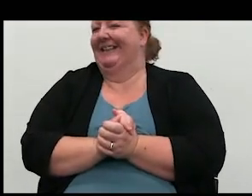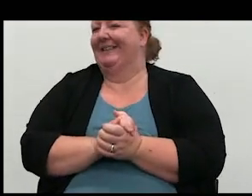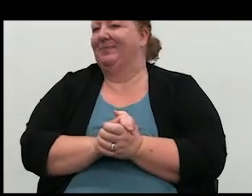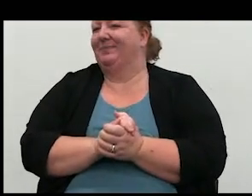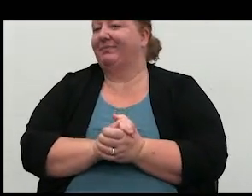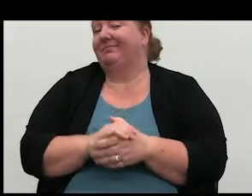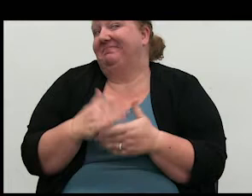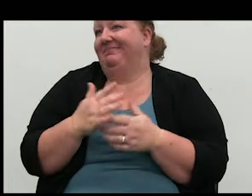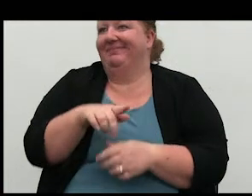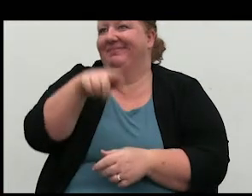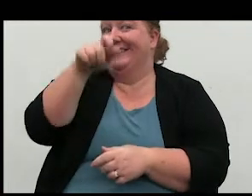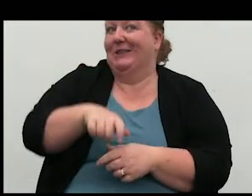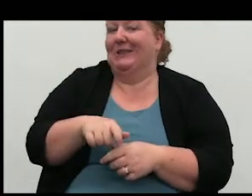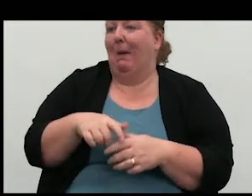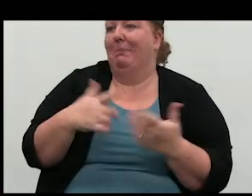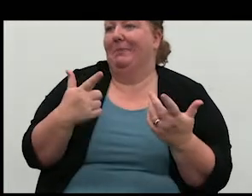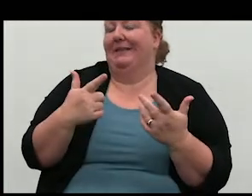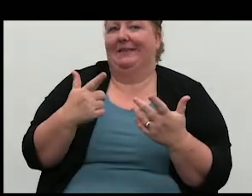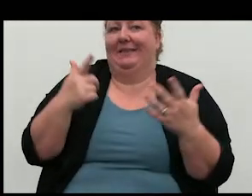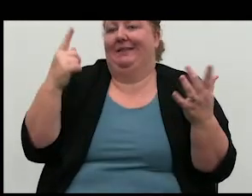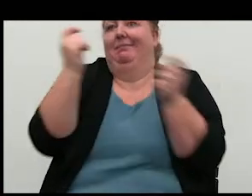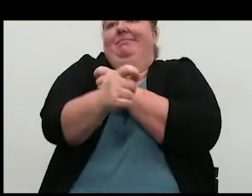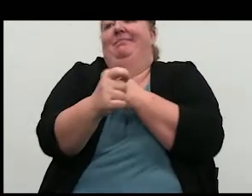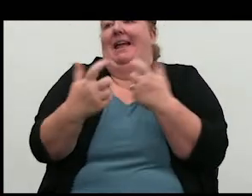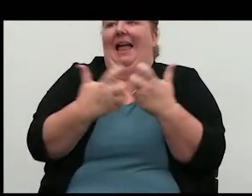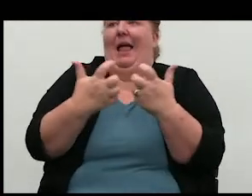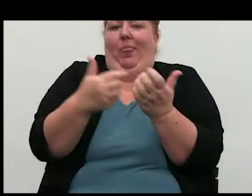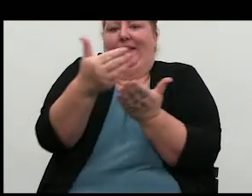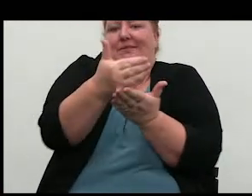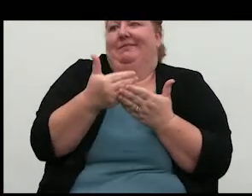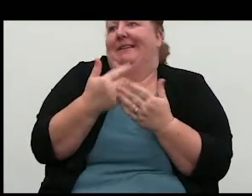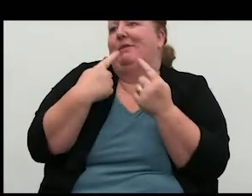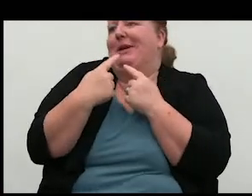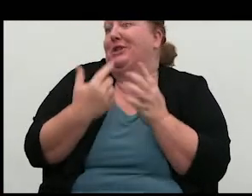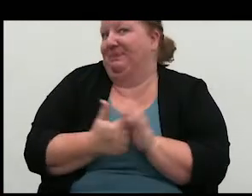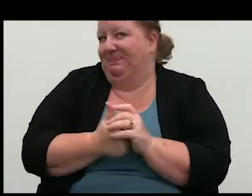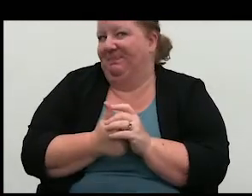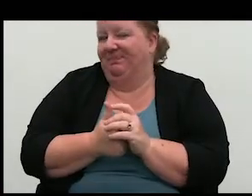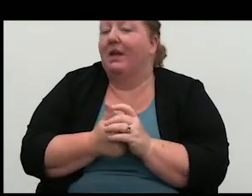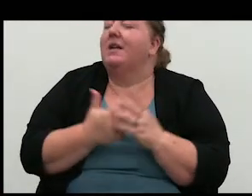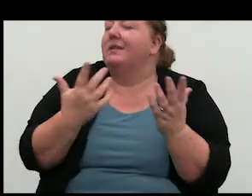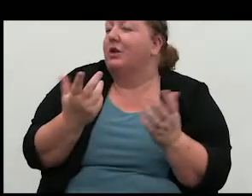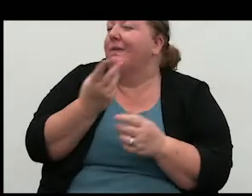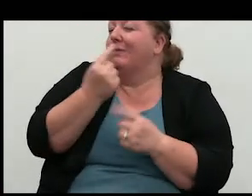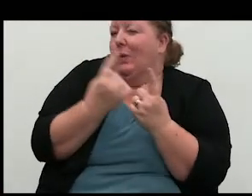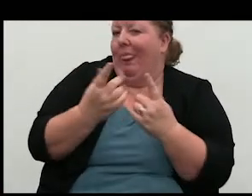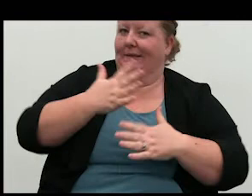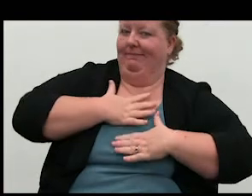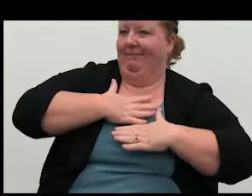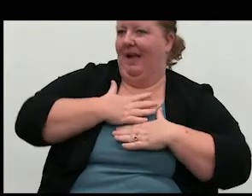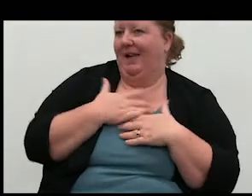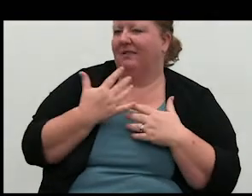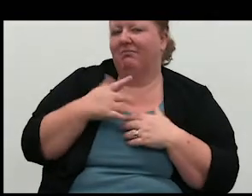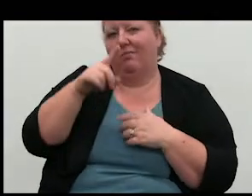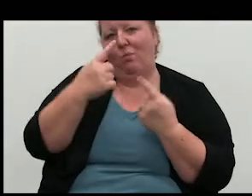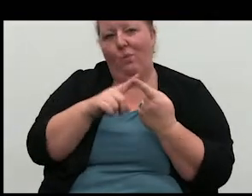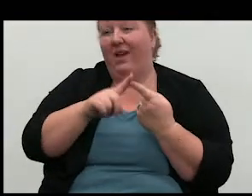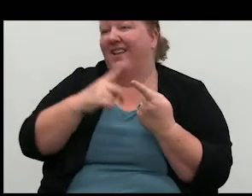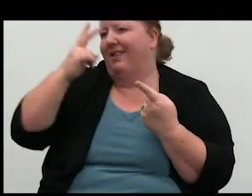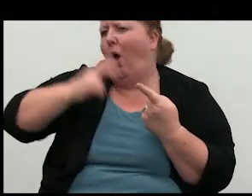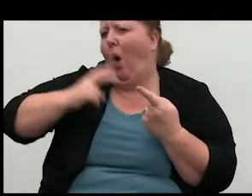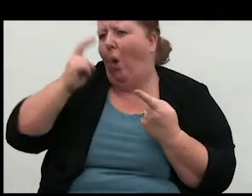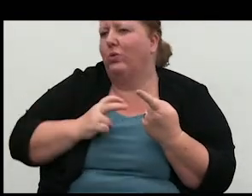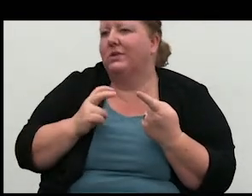But nonetheless, somebody revolutionised the way they stored information. Now, there's a few things I like about it, apart from it being the oldest example of